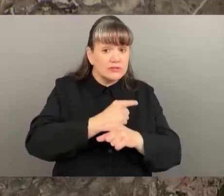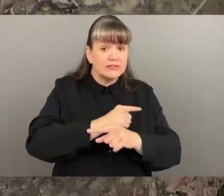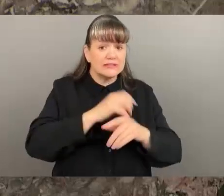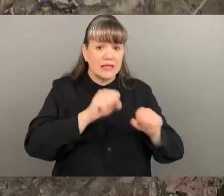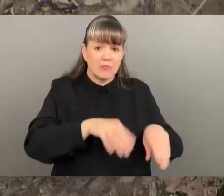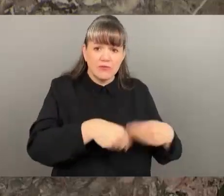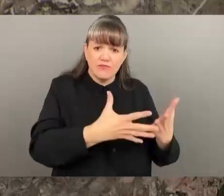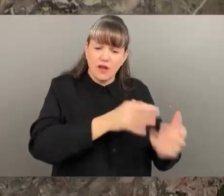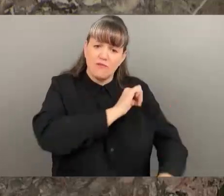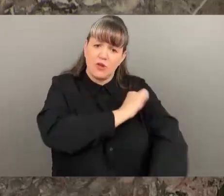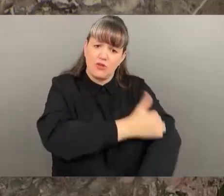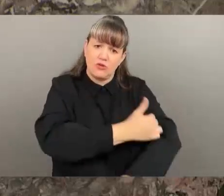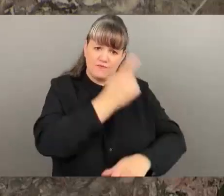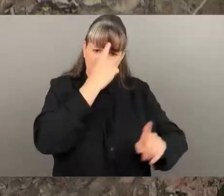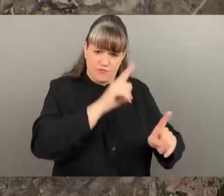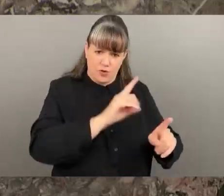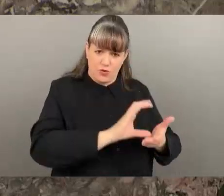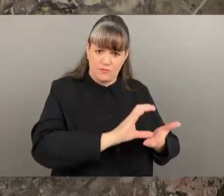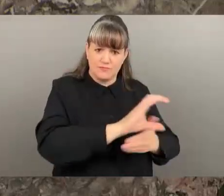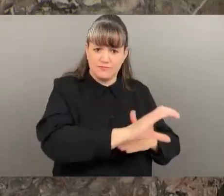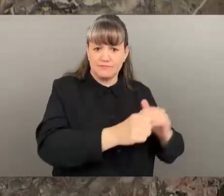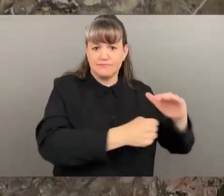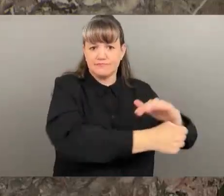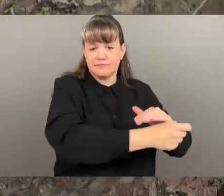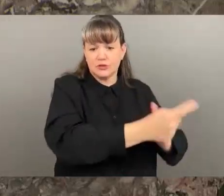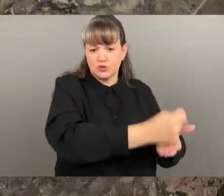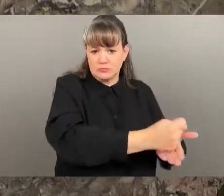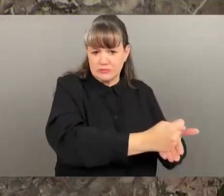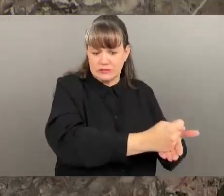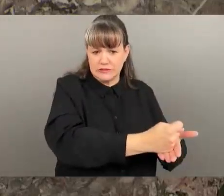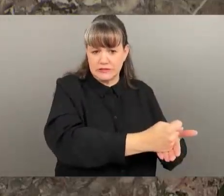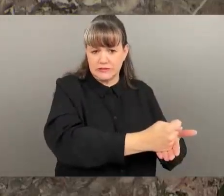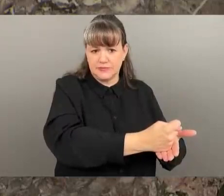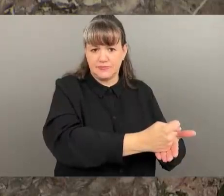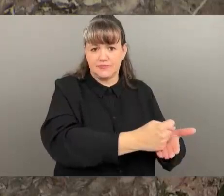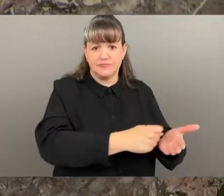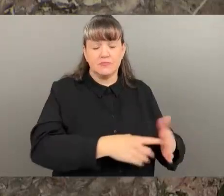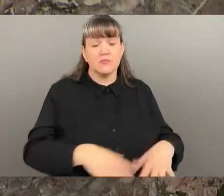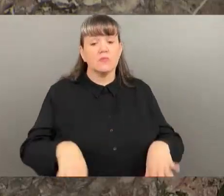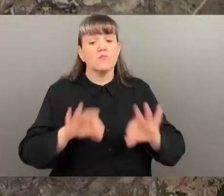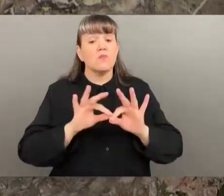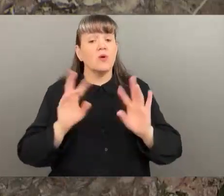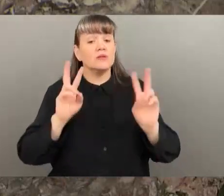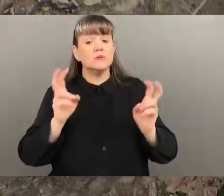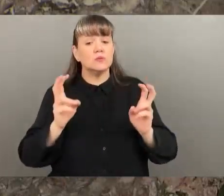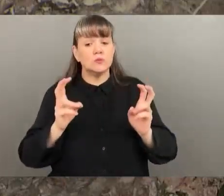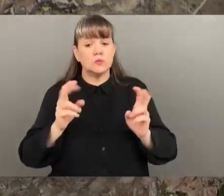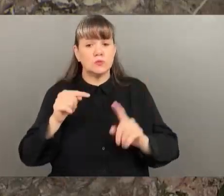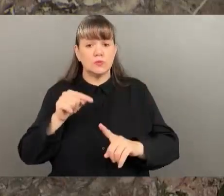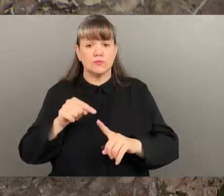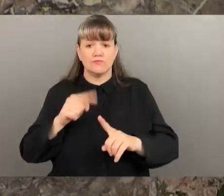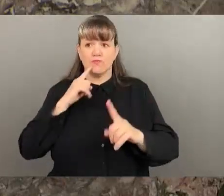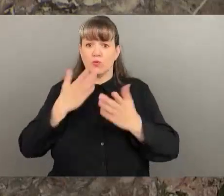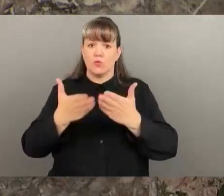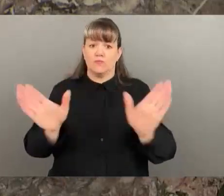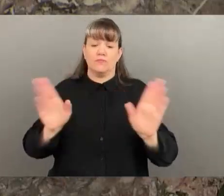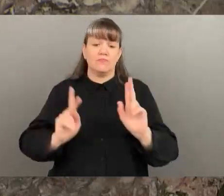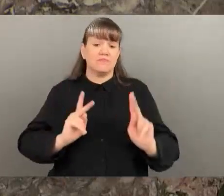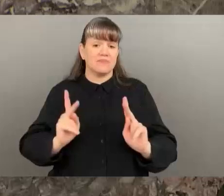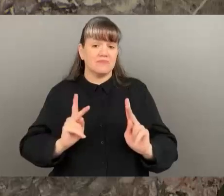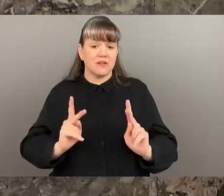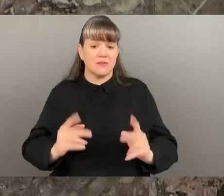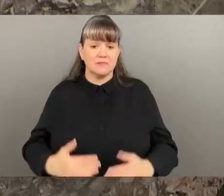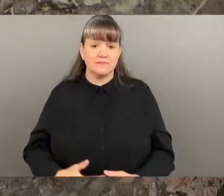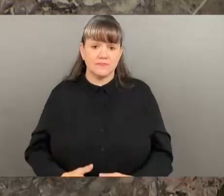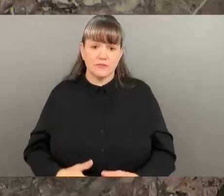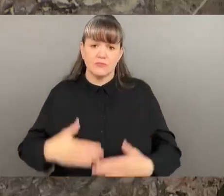important issue in our society today, and I appreciate the way that this House can speak both compassionately and also appropriately